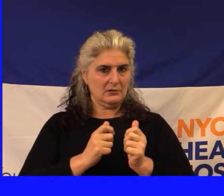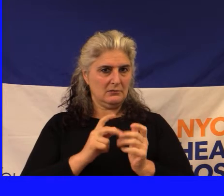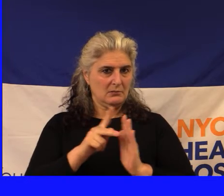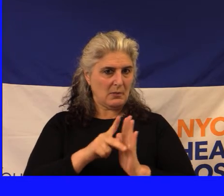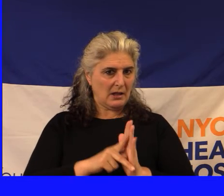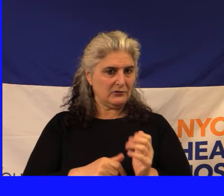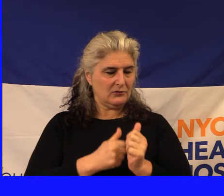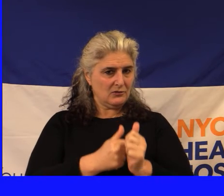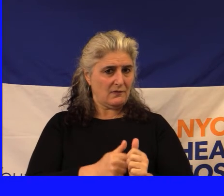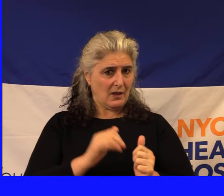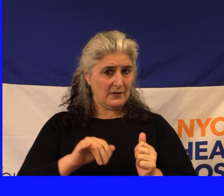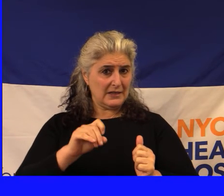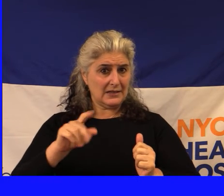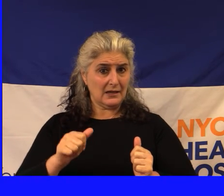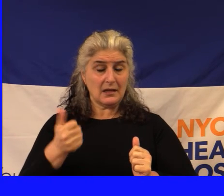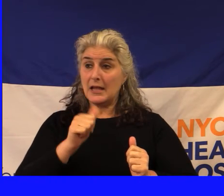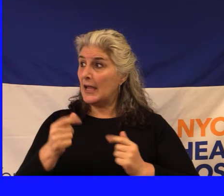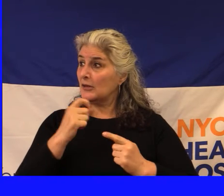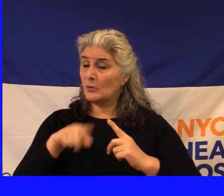Questions on this slide?